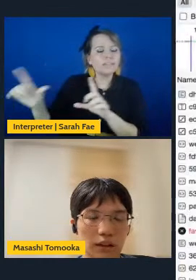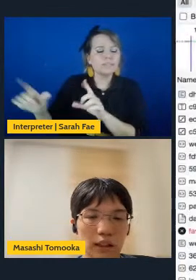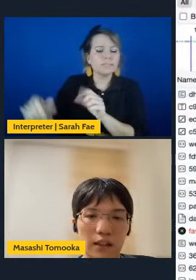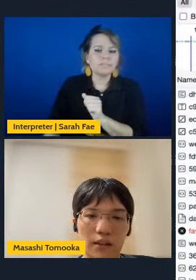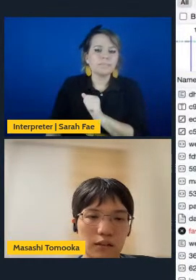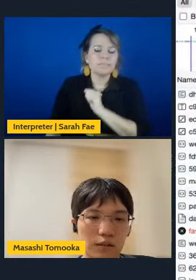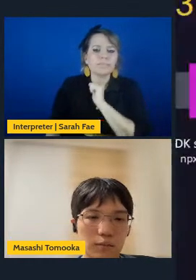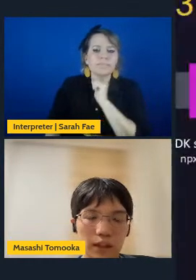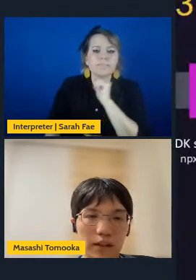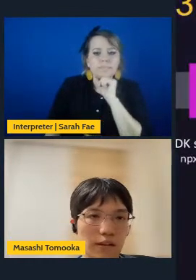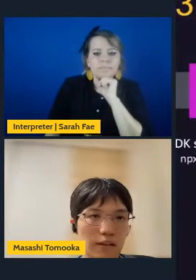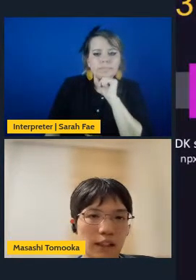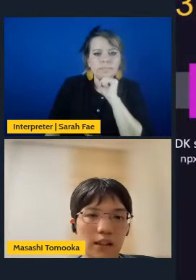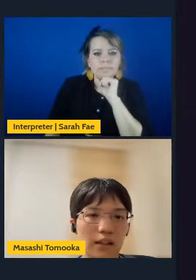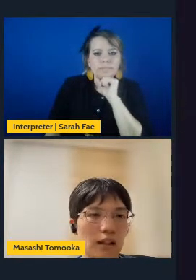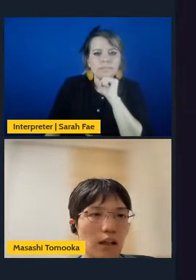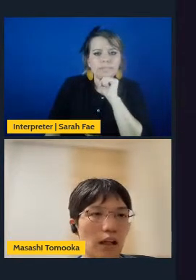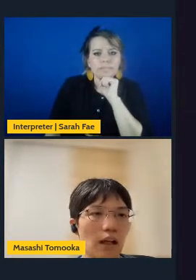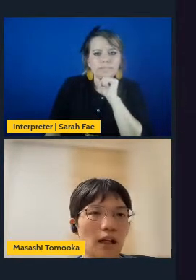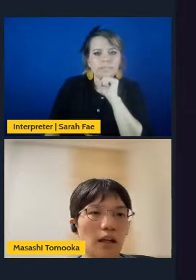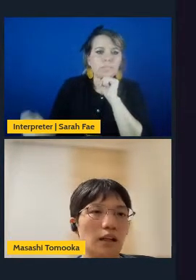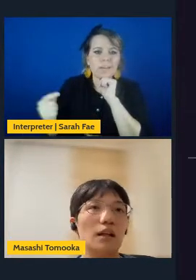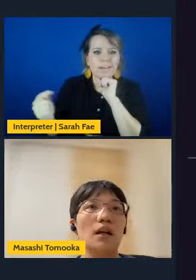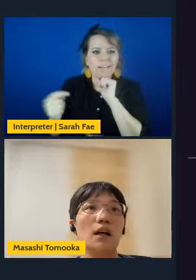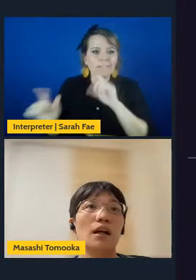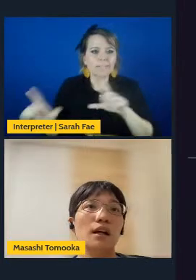So, okay, so back to the slide.